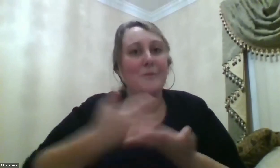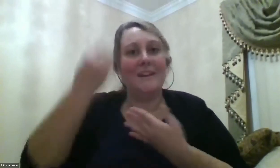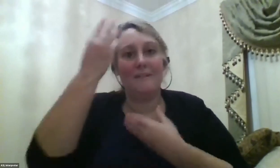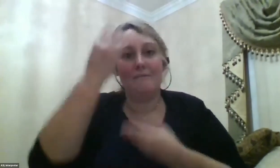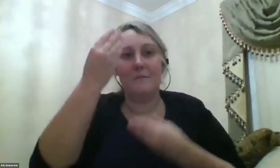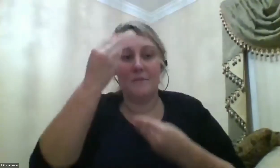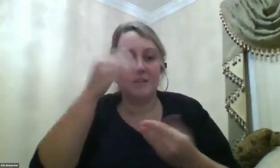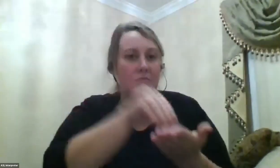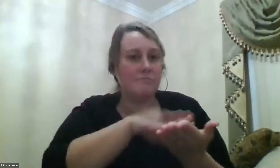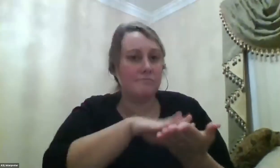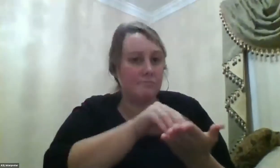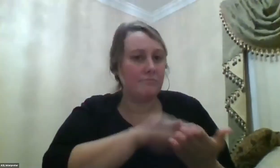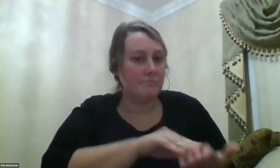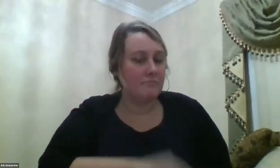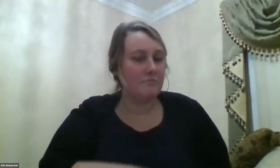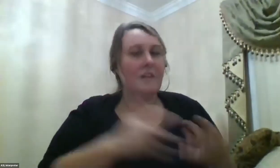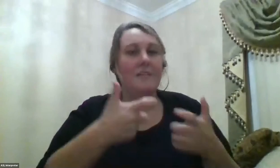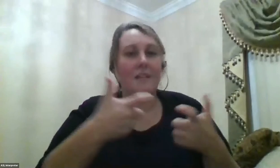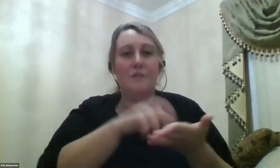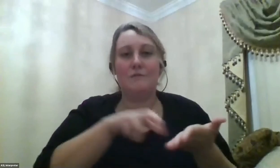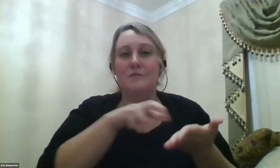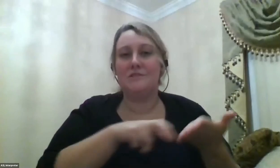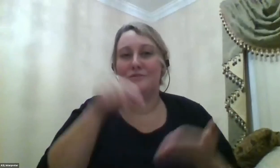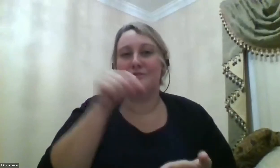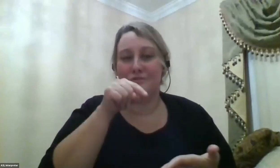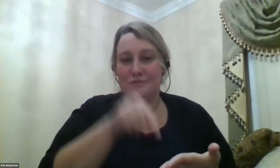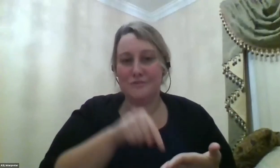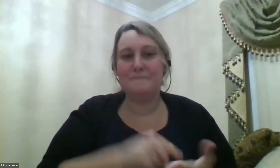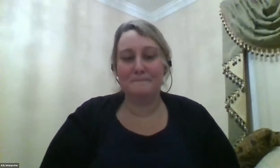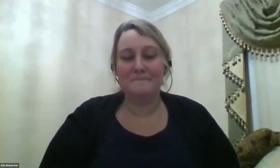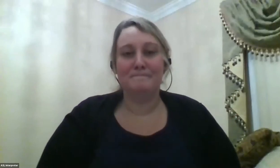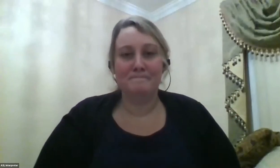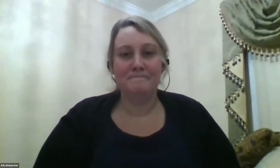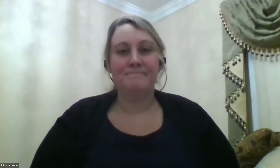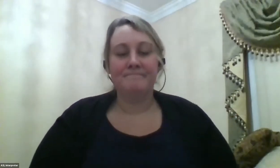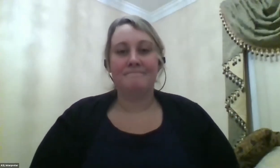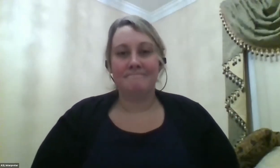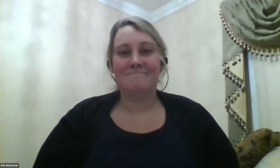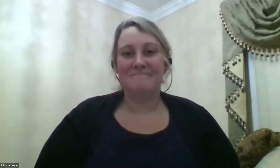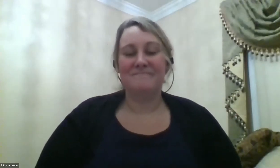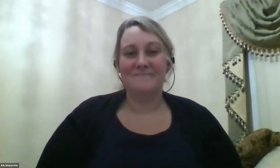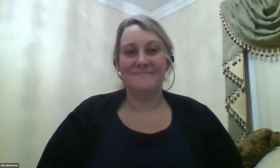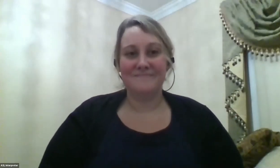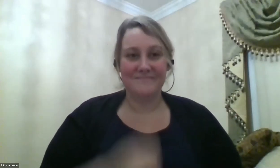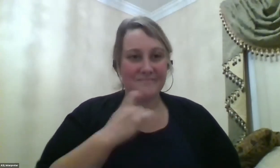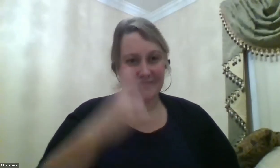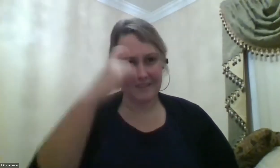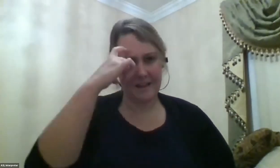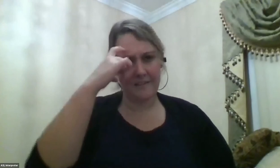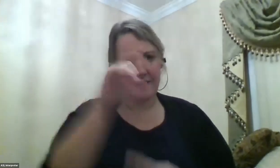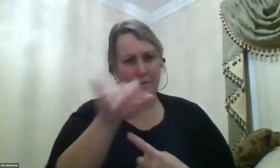narrative was about or what you needed to, um, know. And I think also the, the sort of shape